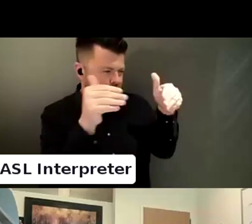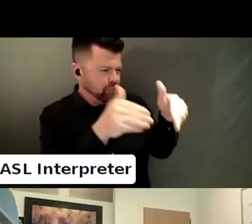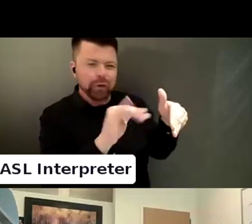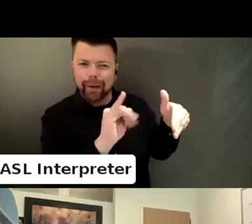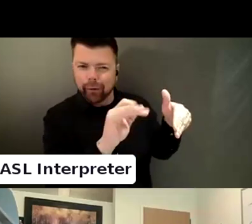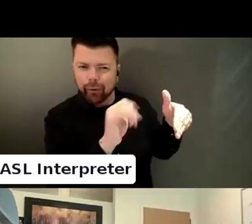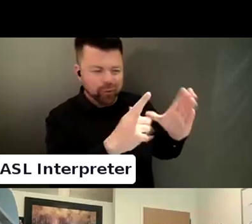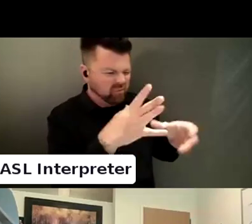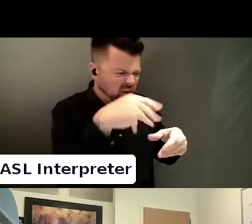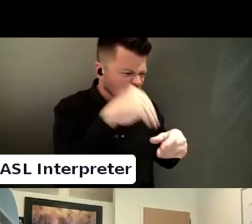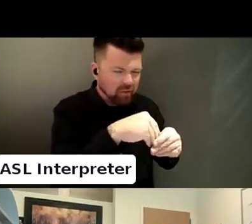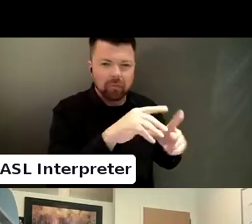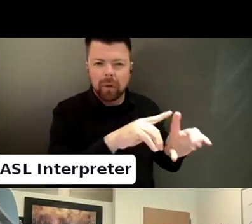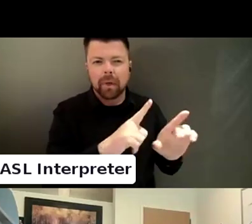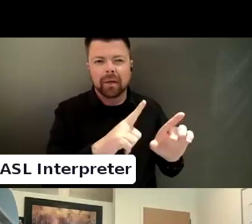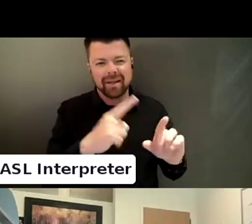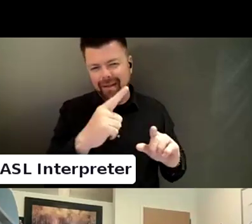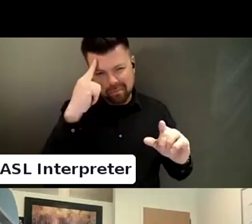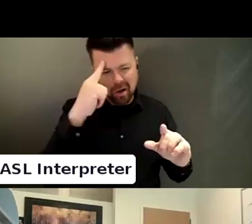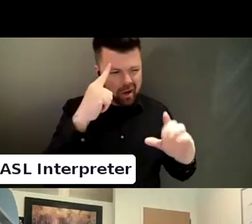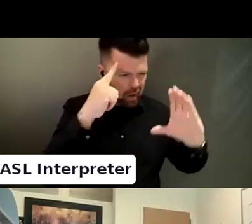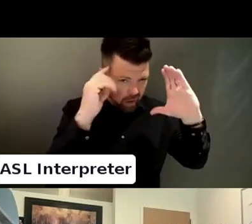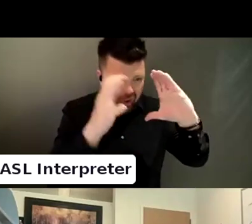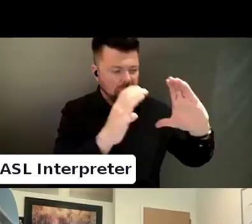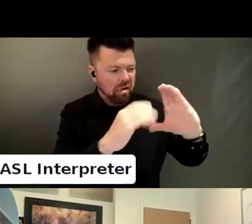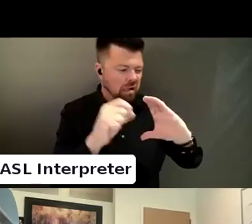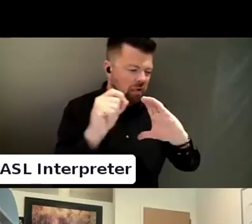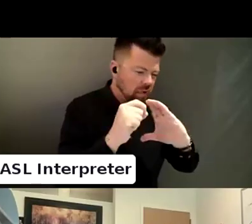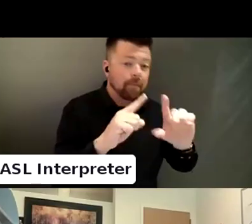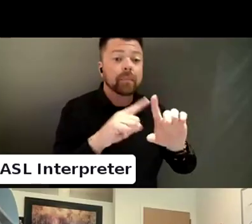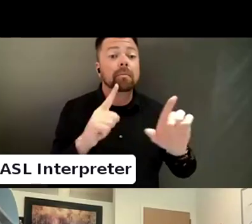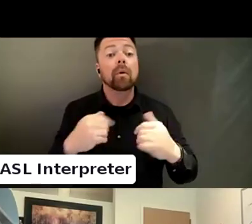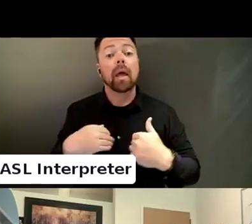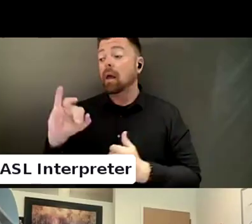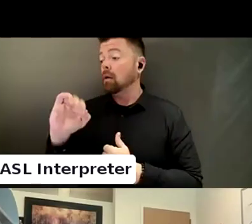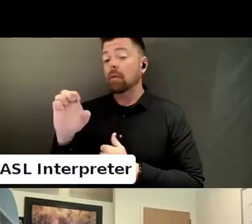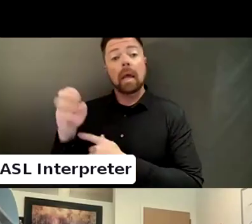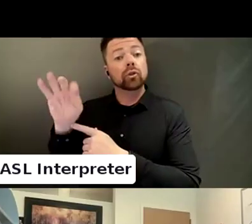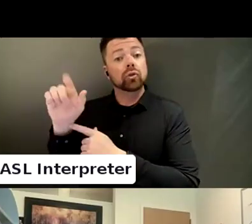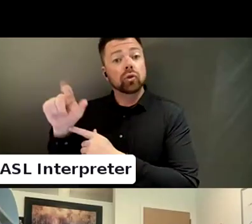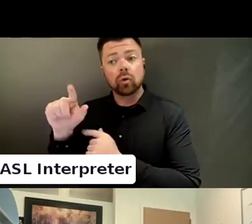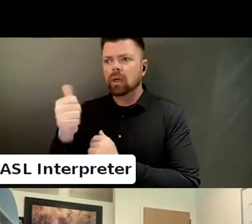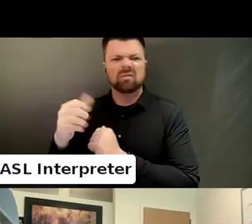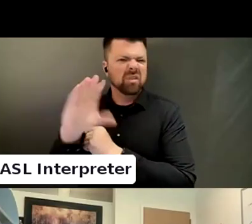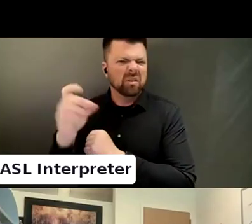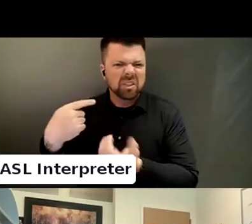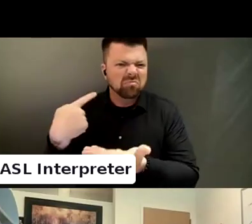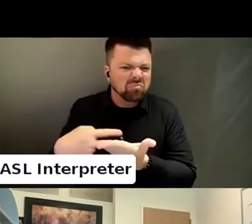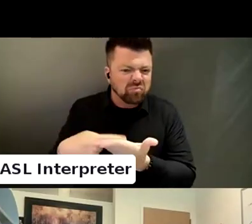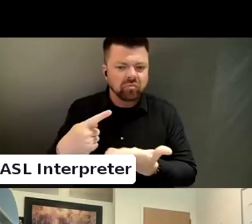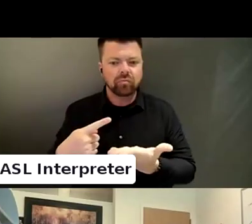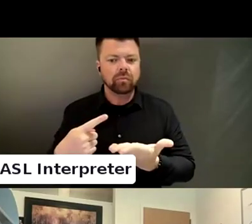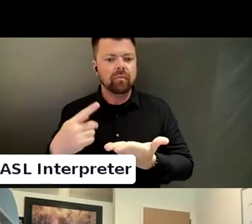external devices. We've had some companies on that have talked about their transdermal stimulation, which is